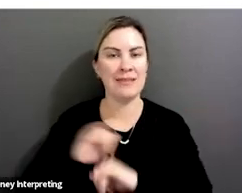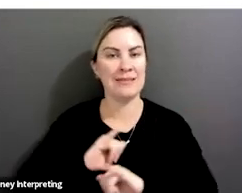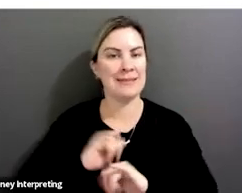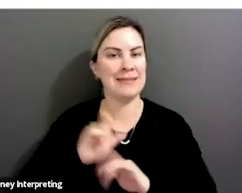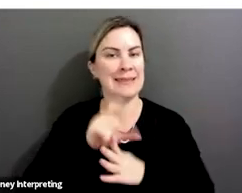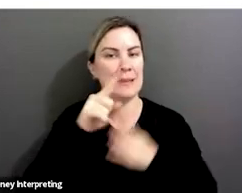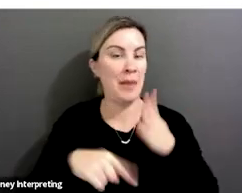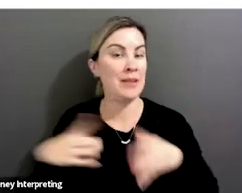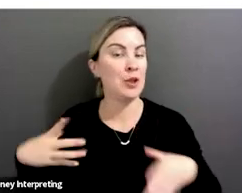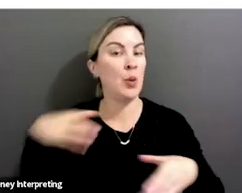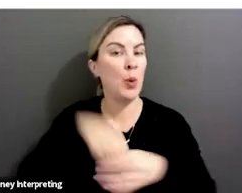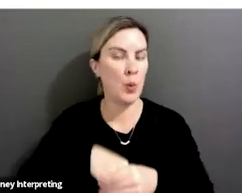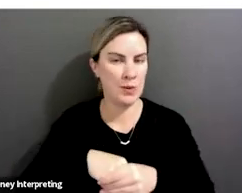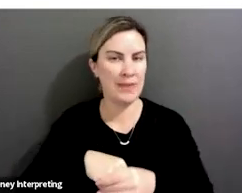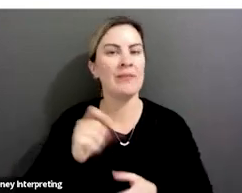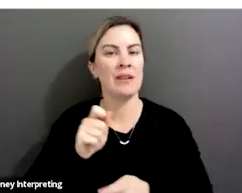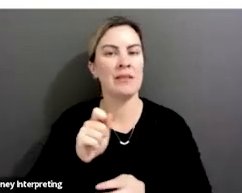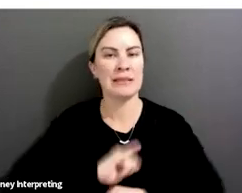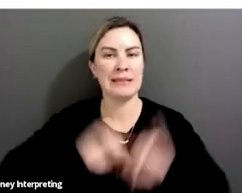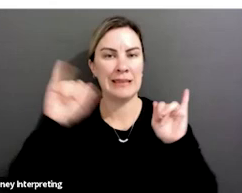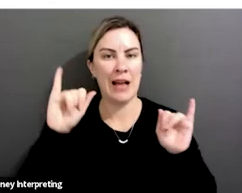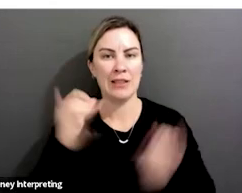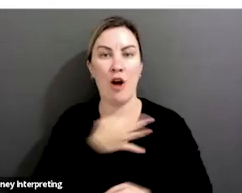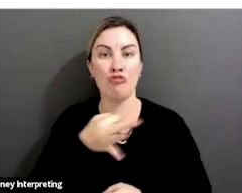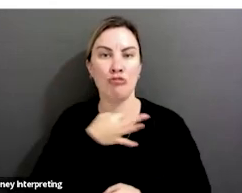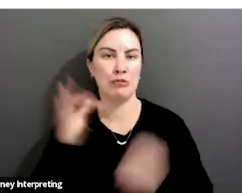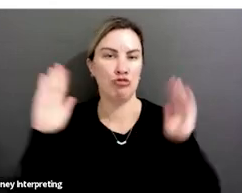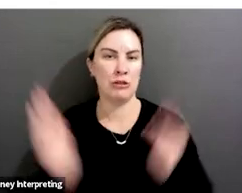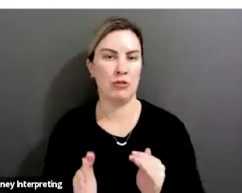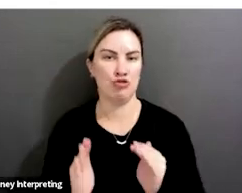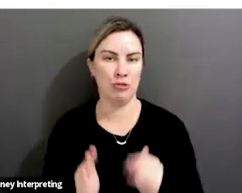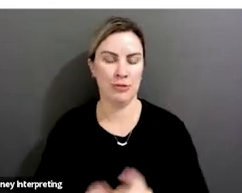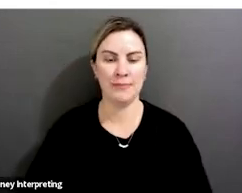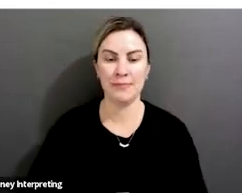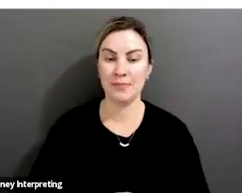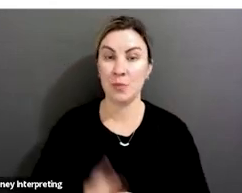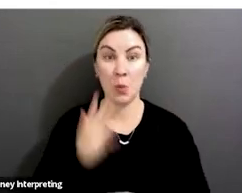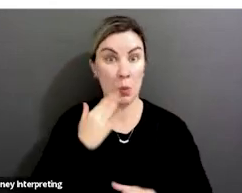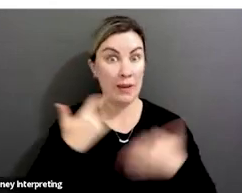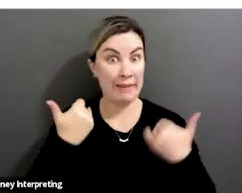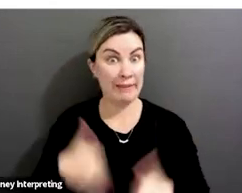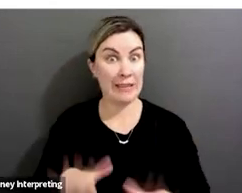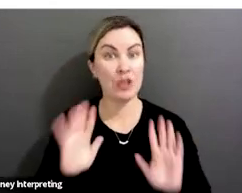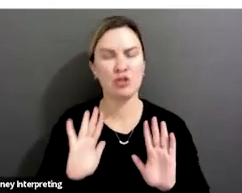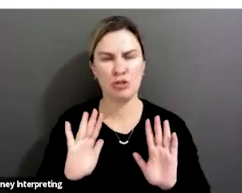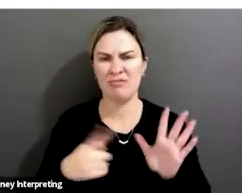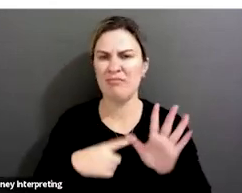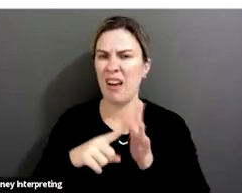disability inclusive disaster risk reduction. Once complete, AIDA will again be very happy to support